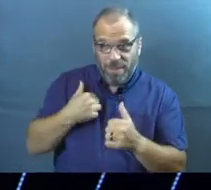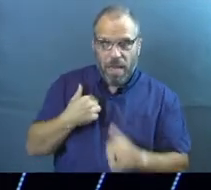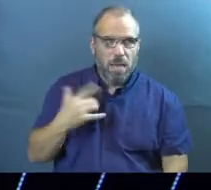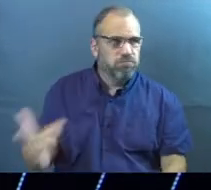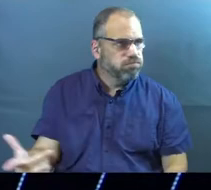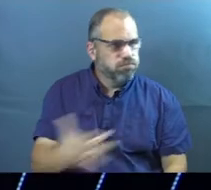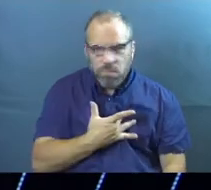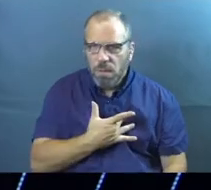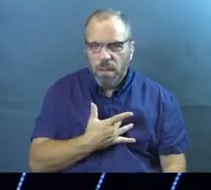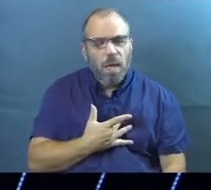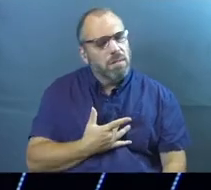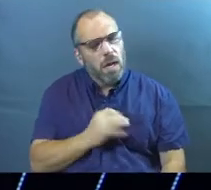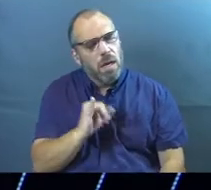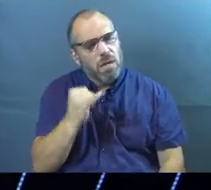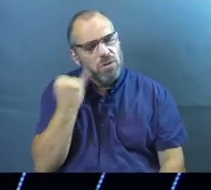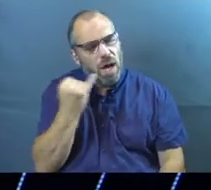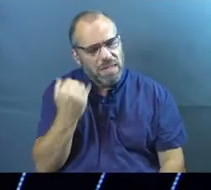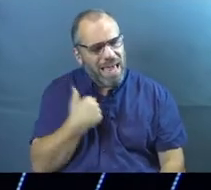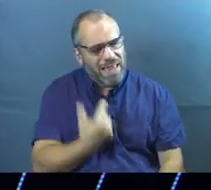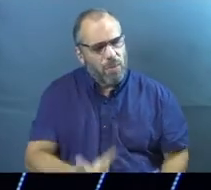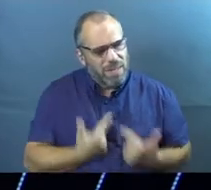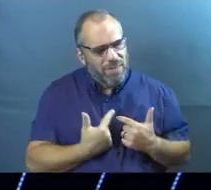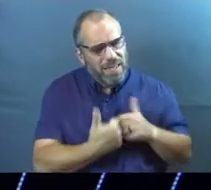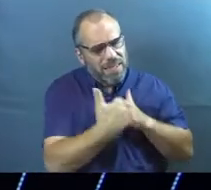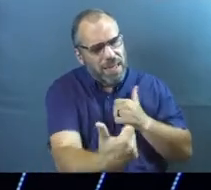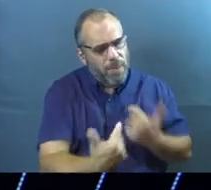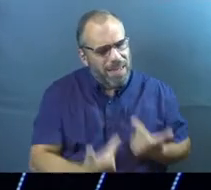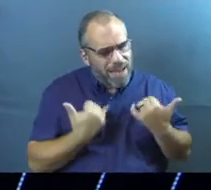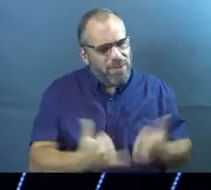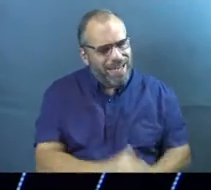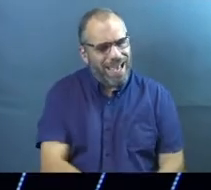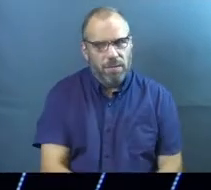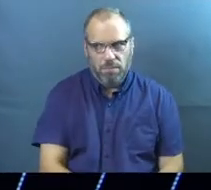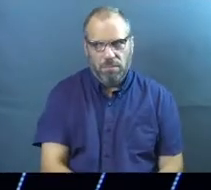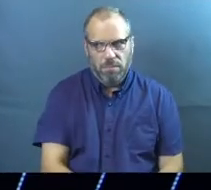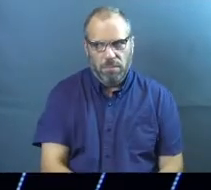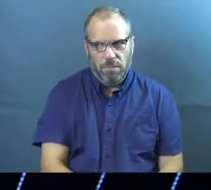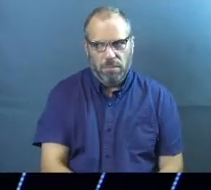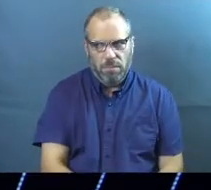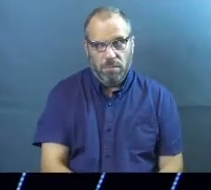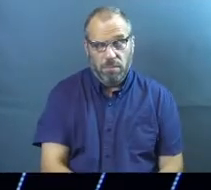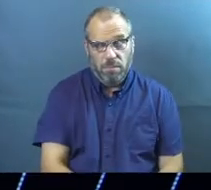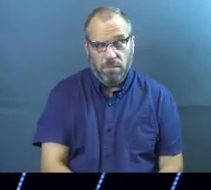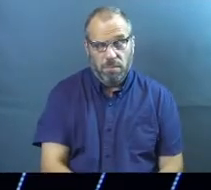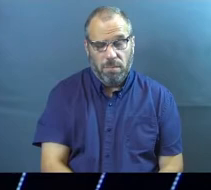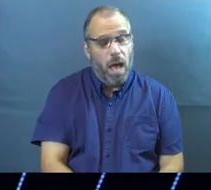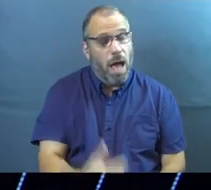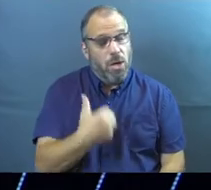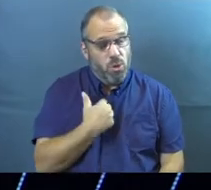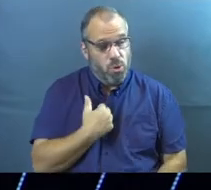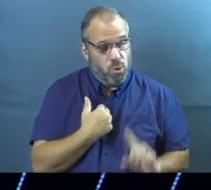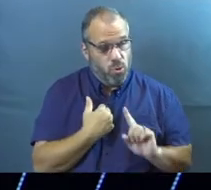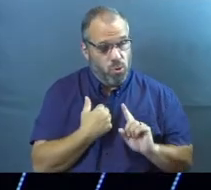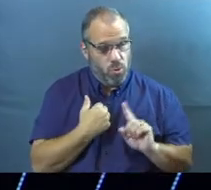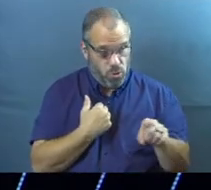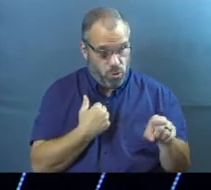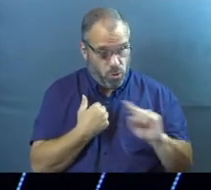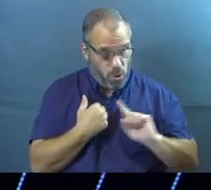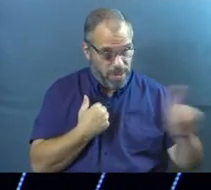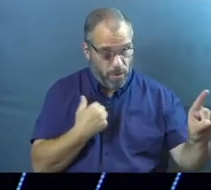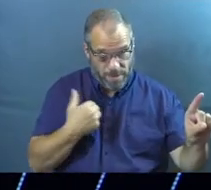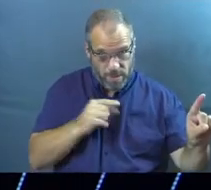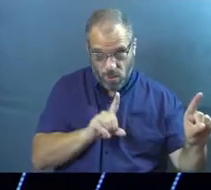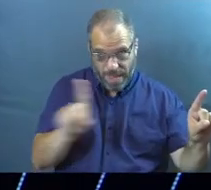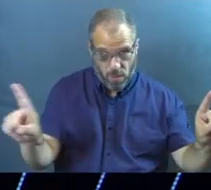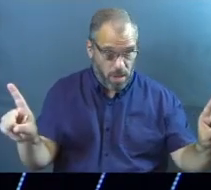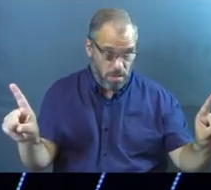it gets me every time. She says, Josh, I feel like we're living separate lives right now. I feel like you're going down one road, and I'm going down another